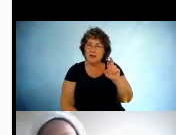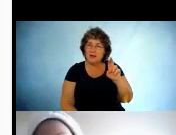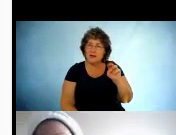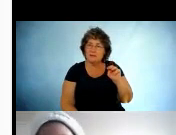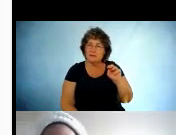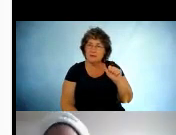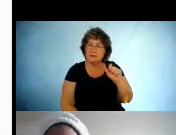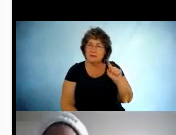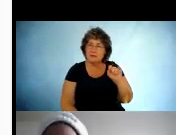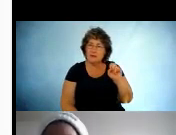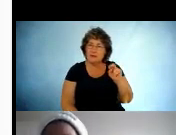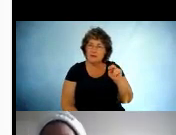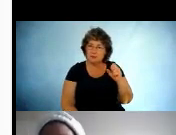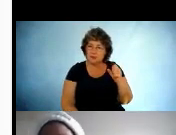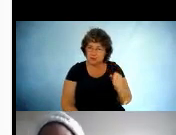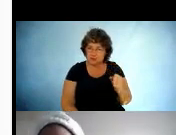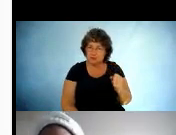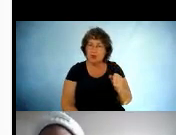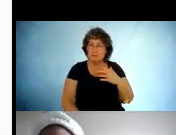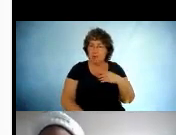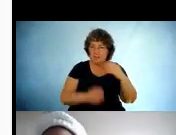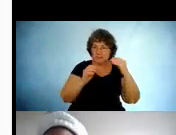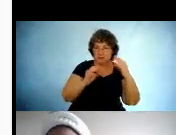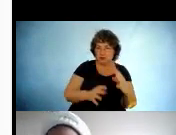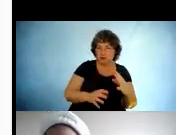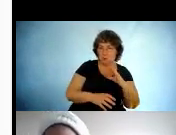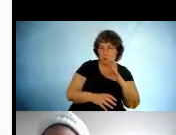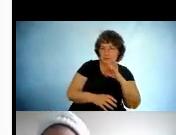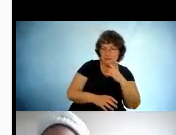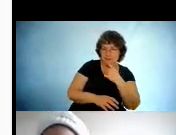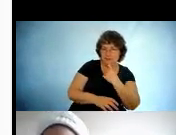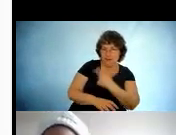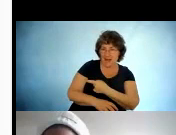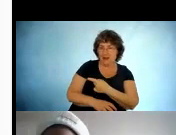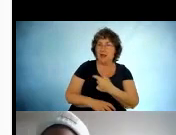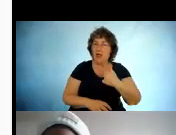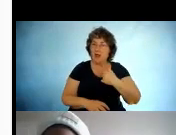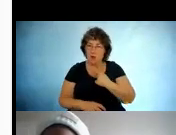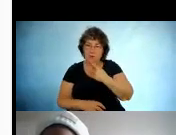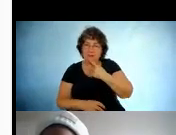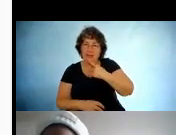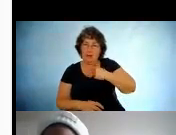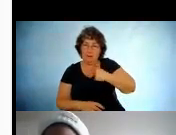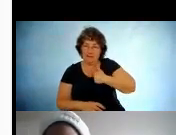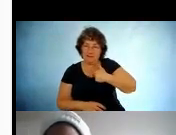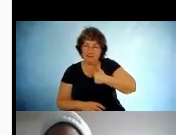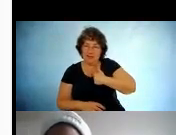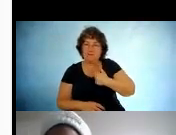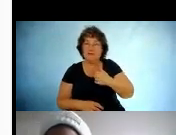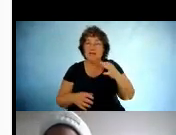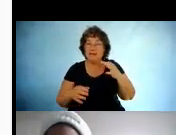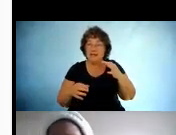repeat to myself so that I could keep going. And that is, if it is to be, it is up to me. And that's something that I hold true still to this